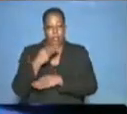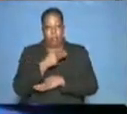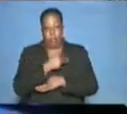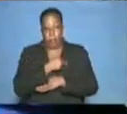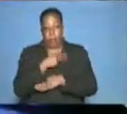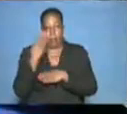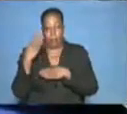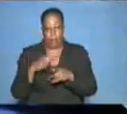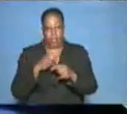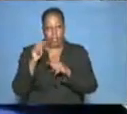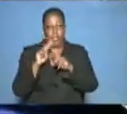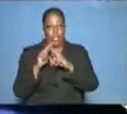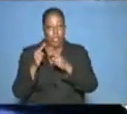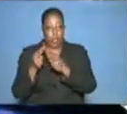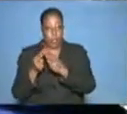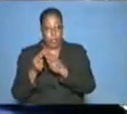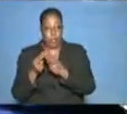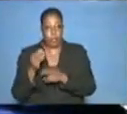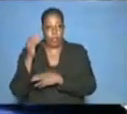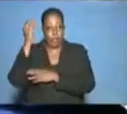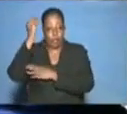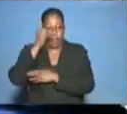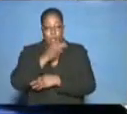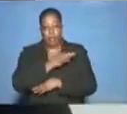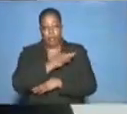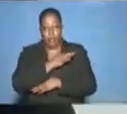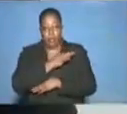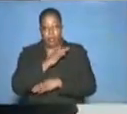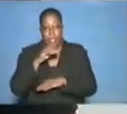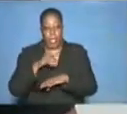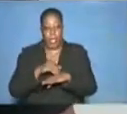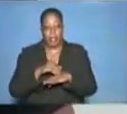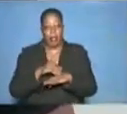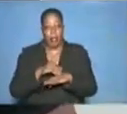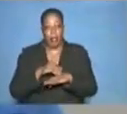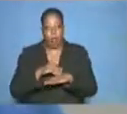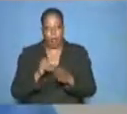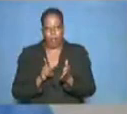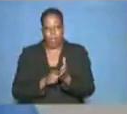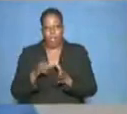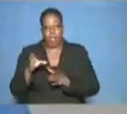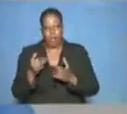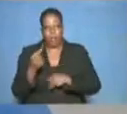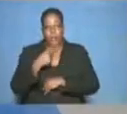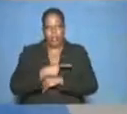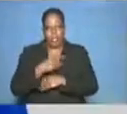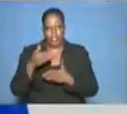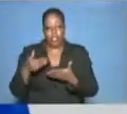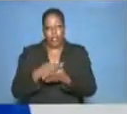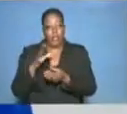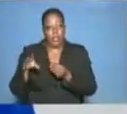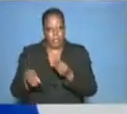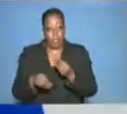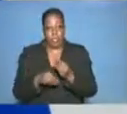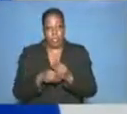Trade Union Congress. President Obi Ferguson boasting at a press conference today that this latest addition bodes well for the